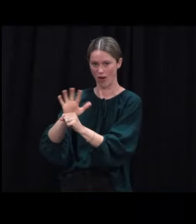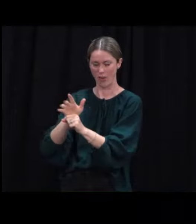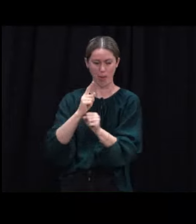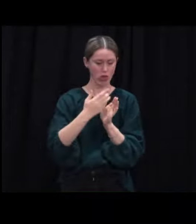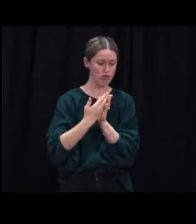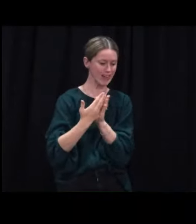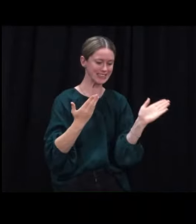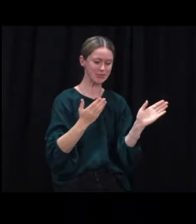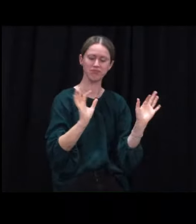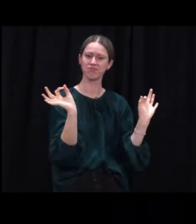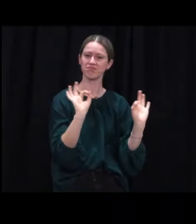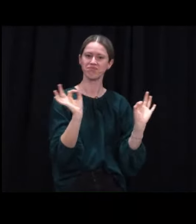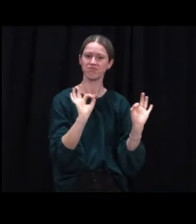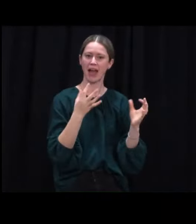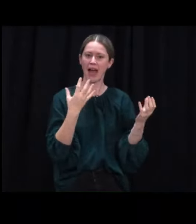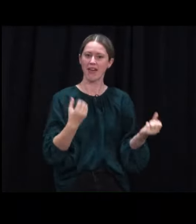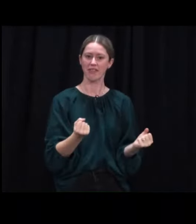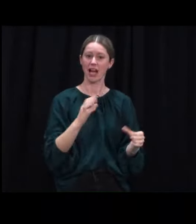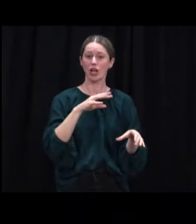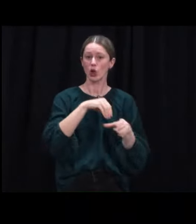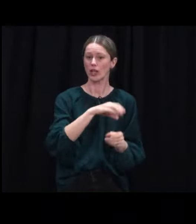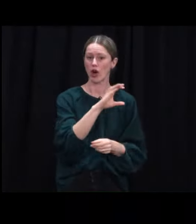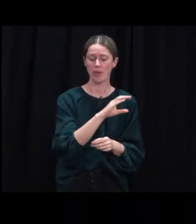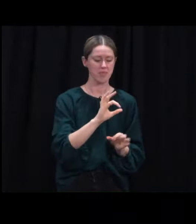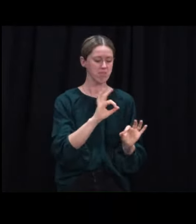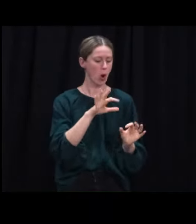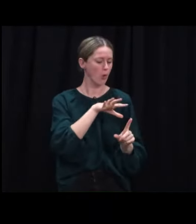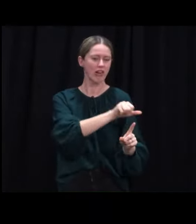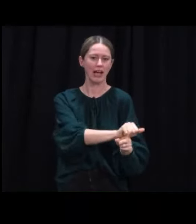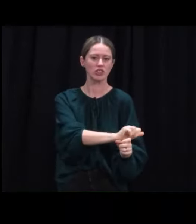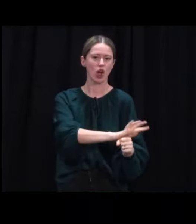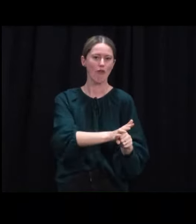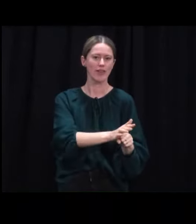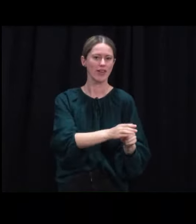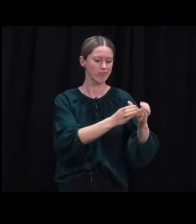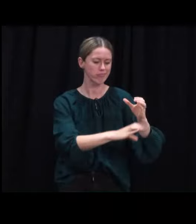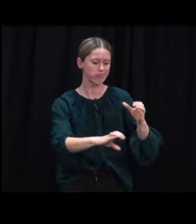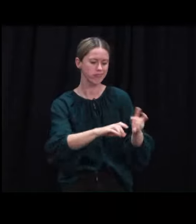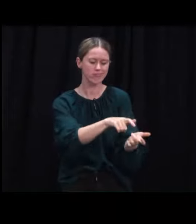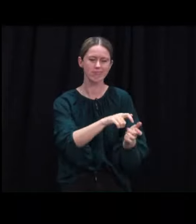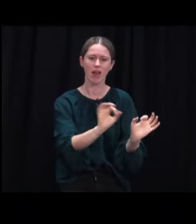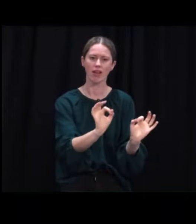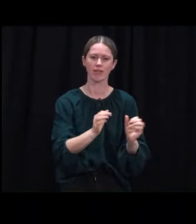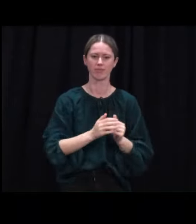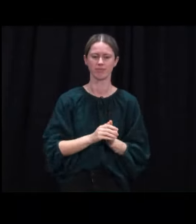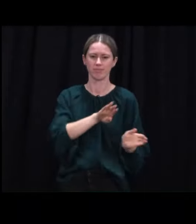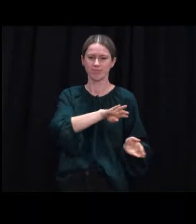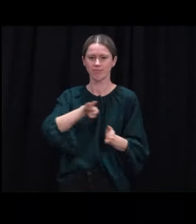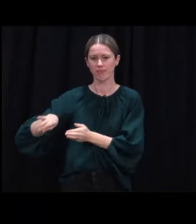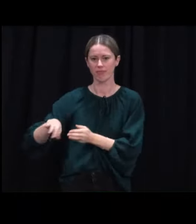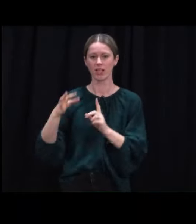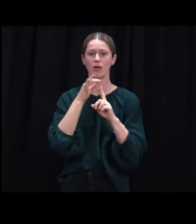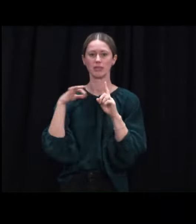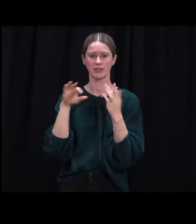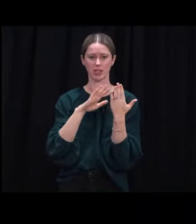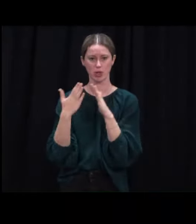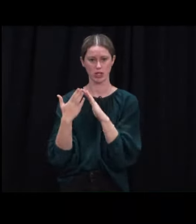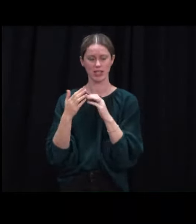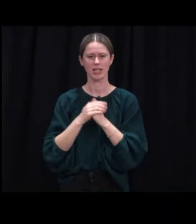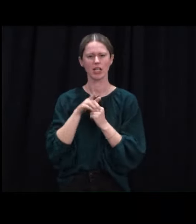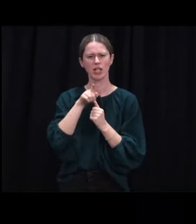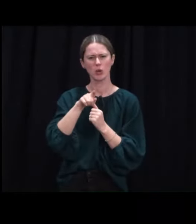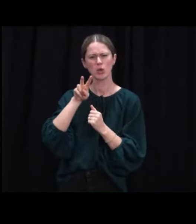including from the 5 sites in the Coromandel. On the Pacific community, back to that again, you would have seen, many of you, a tweet